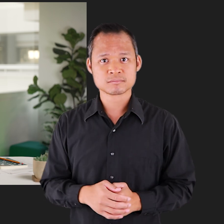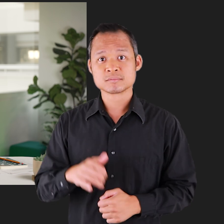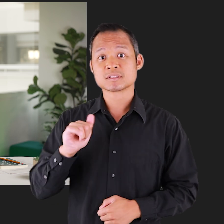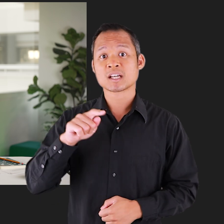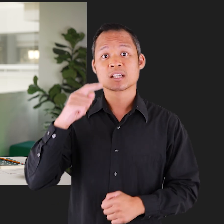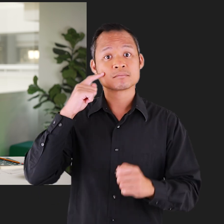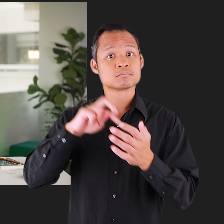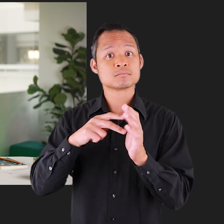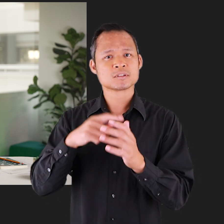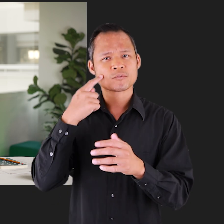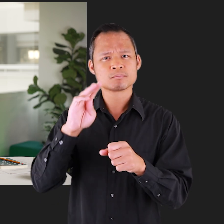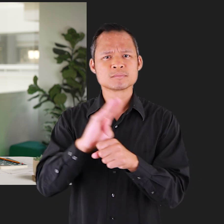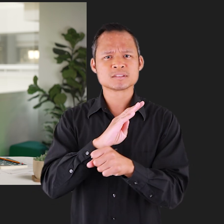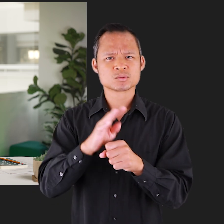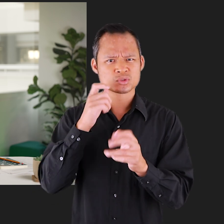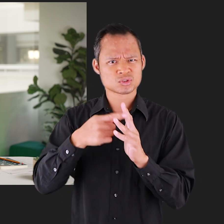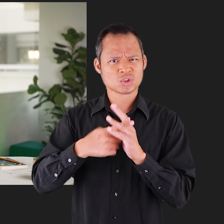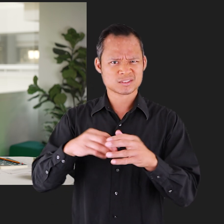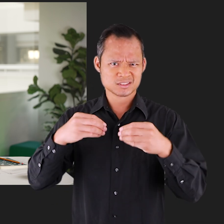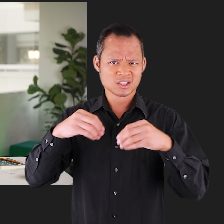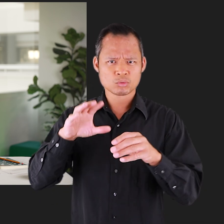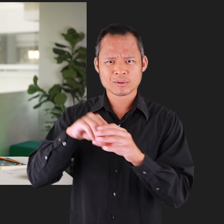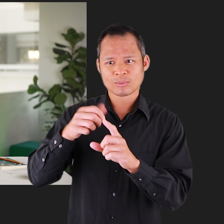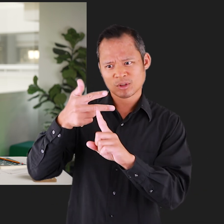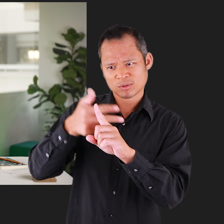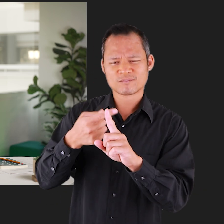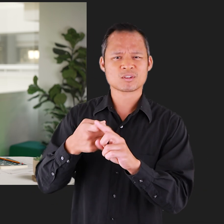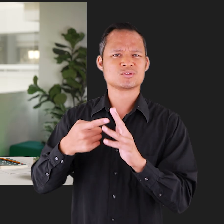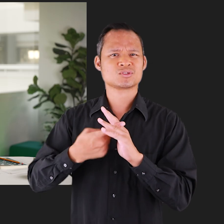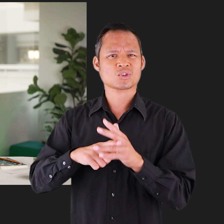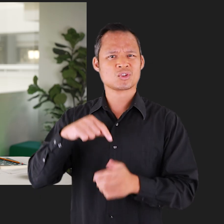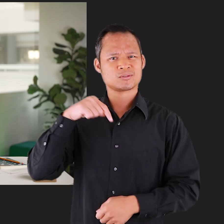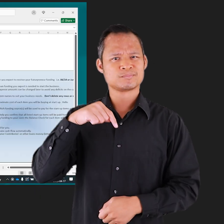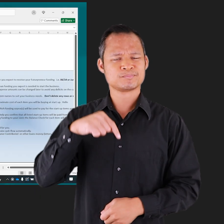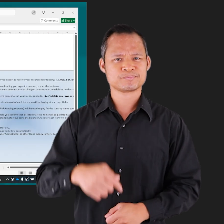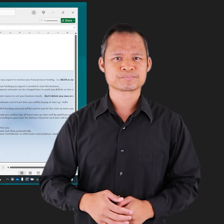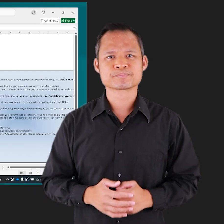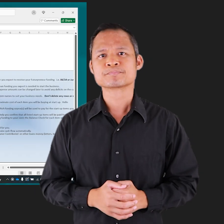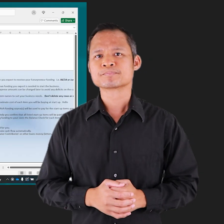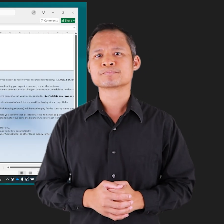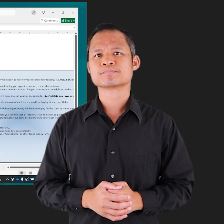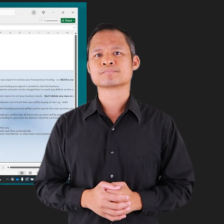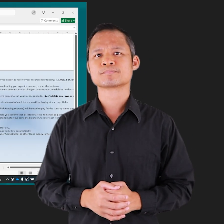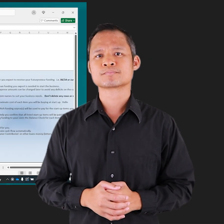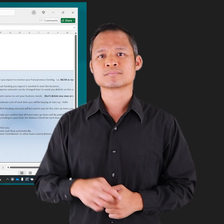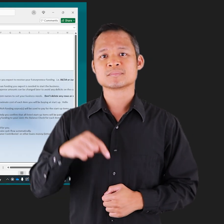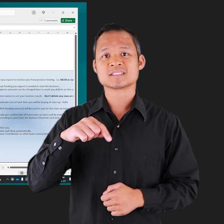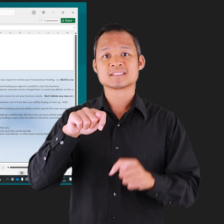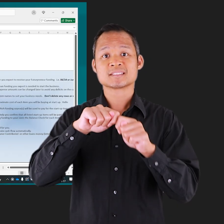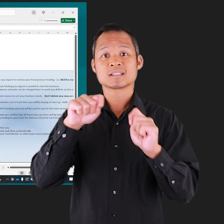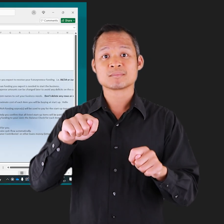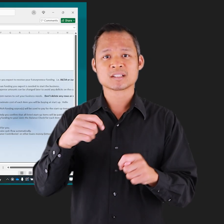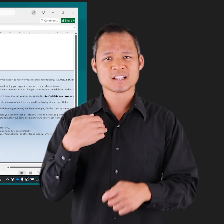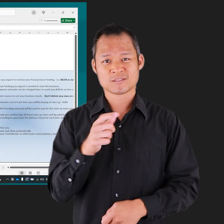those businesses that can start to make sales within 3 months from launching the business. In the template, there are tabs found at the